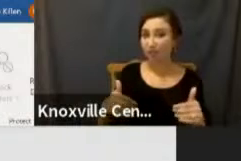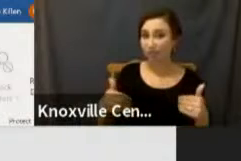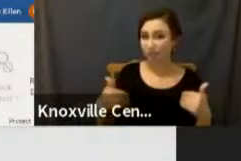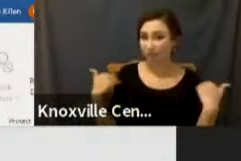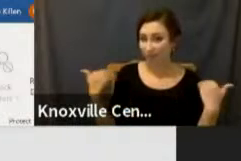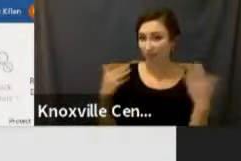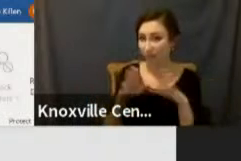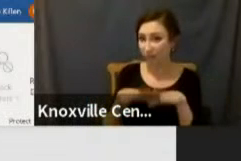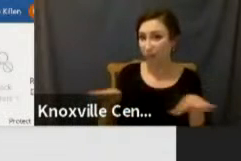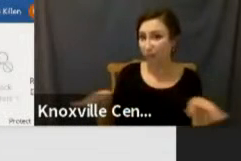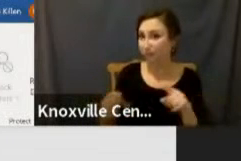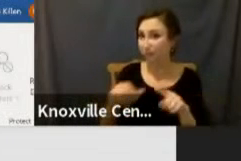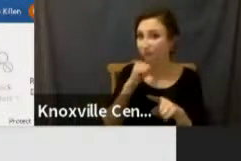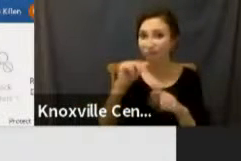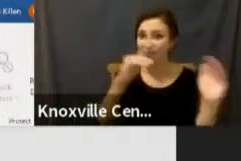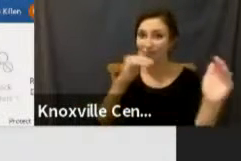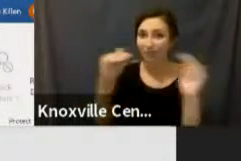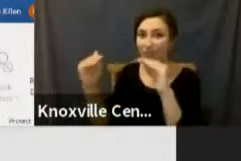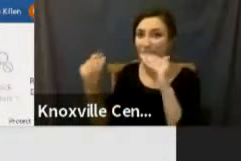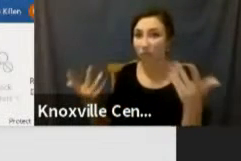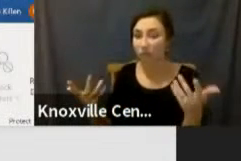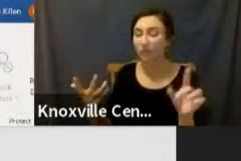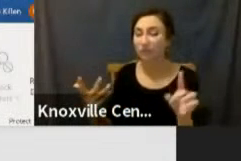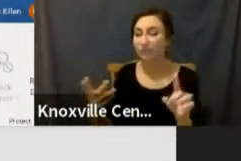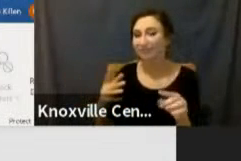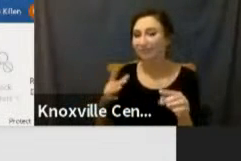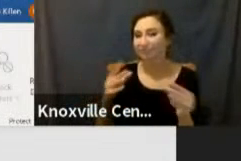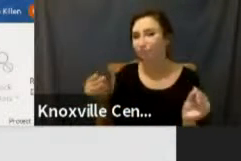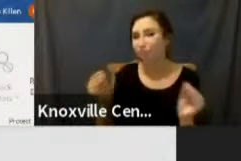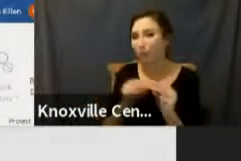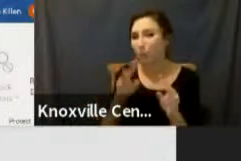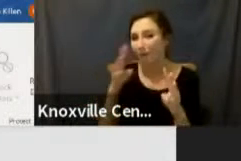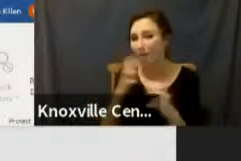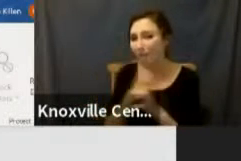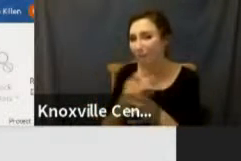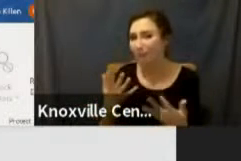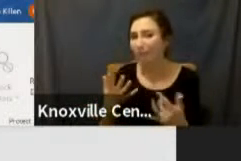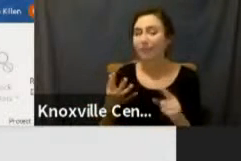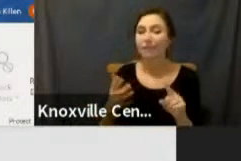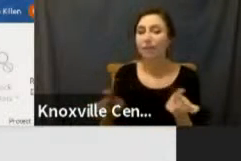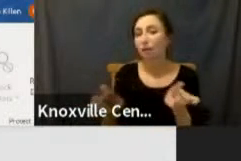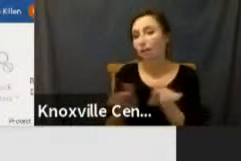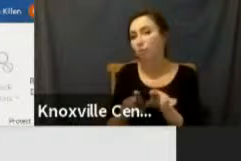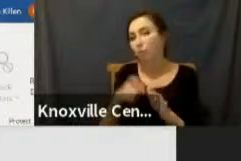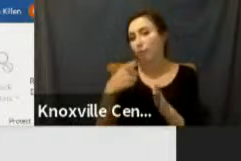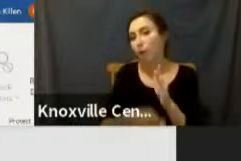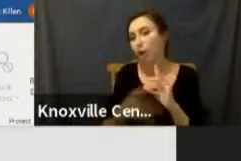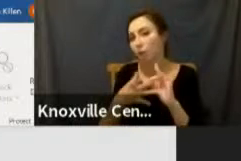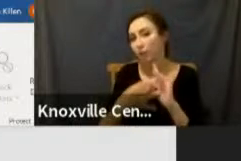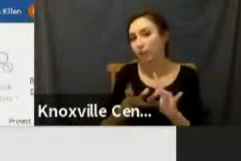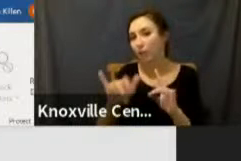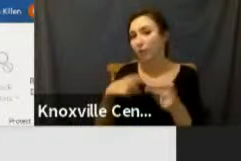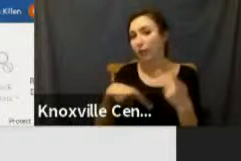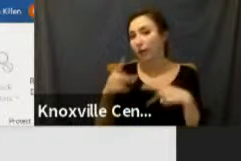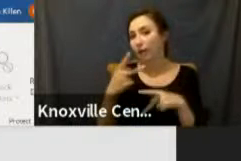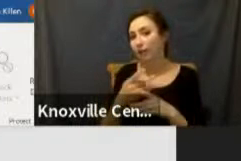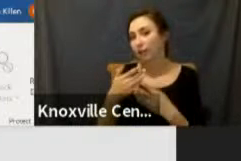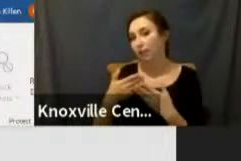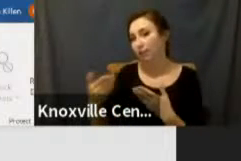again, it just gets complicated. And obviously there's the cost associated with that kind of stuff, and